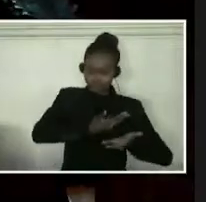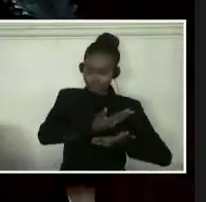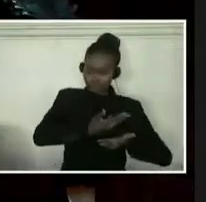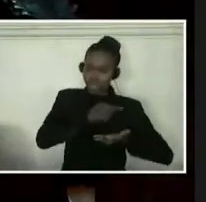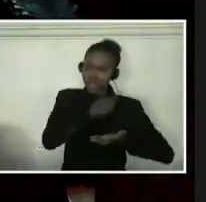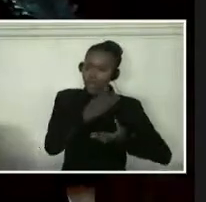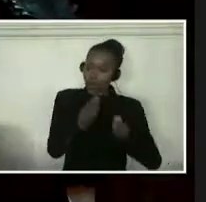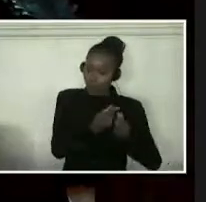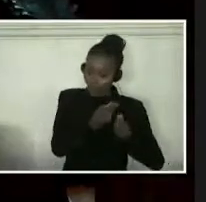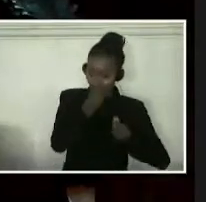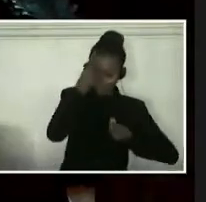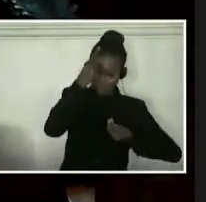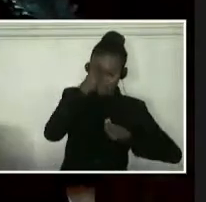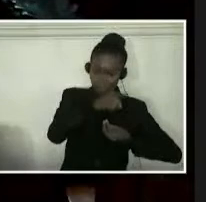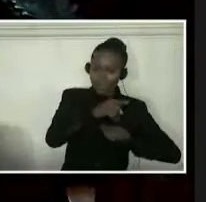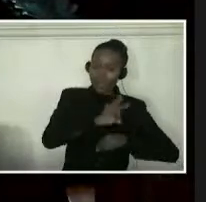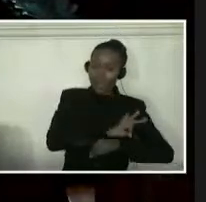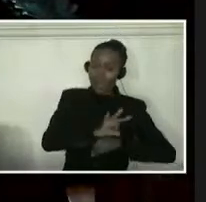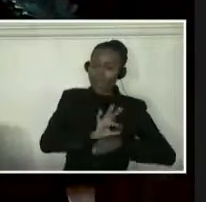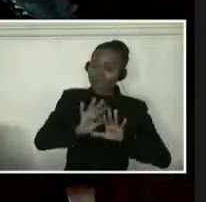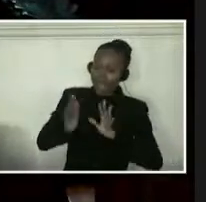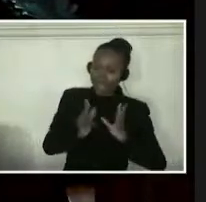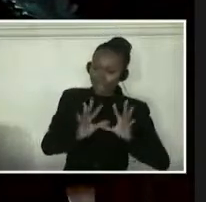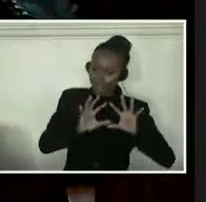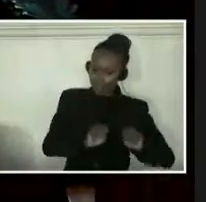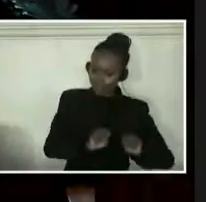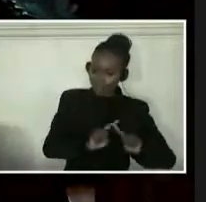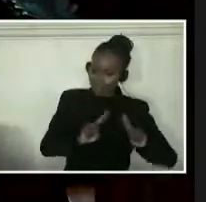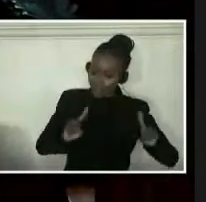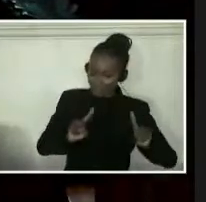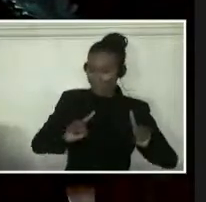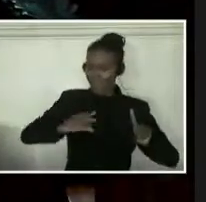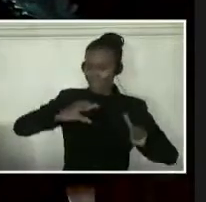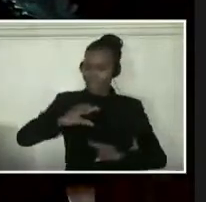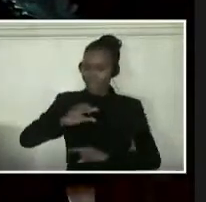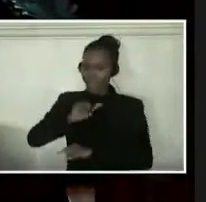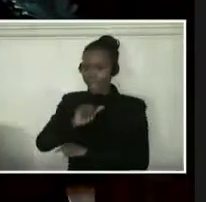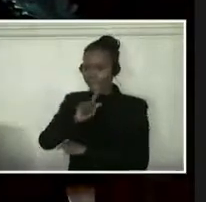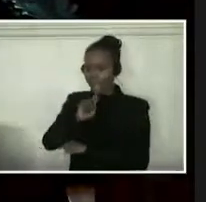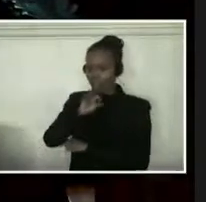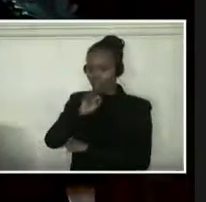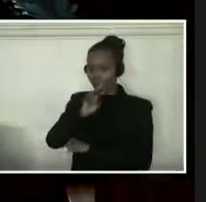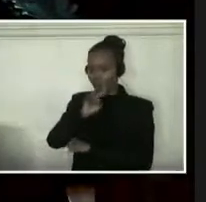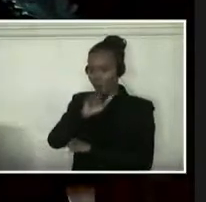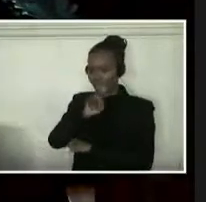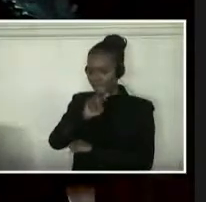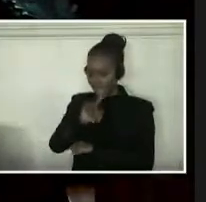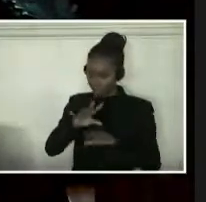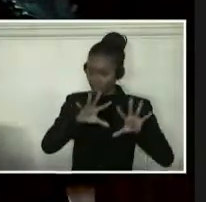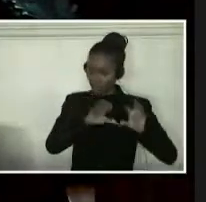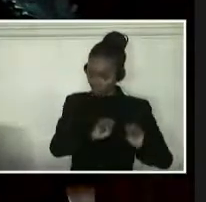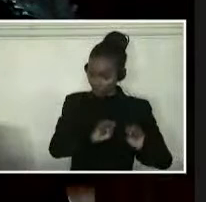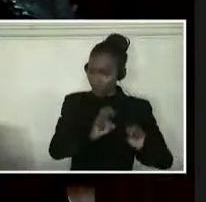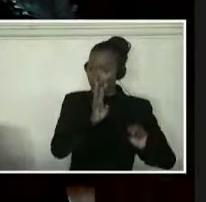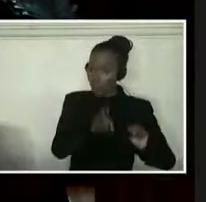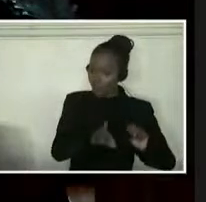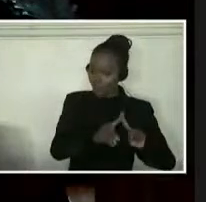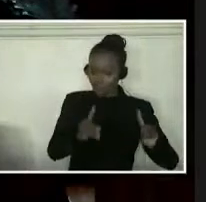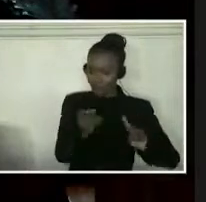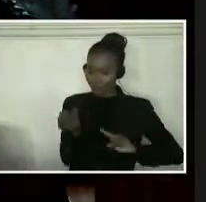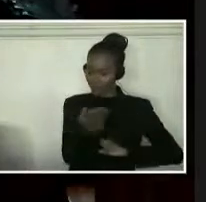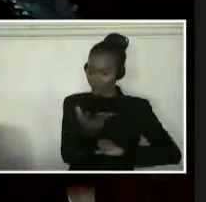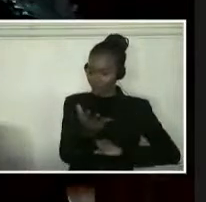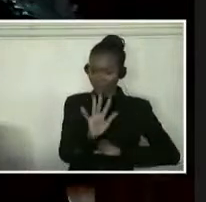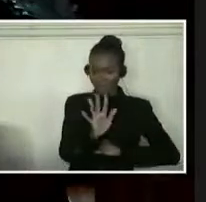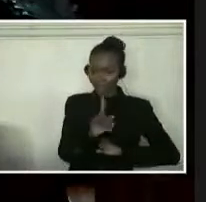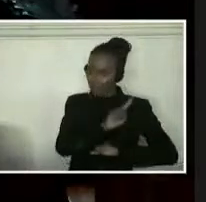we will be taking over ikatomena c8c mobile at least you're not seeing sevens underwater already so it will not cost us emily and